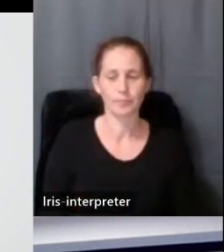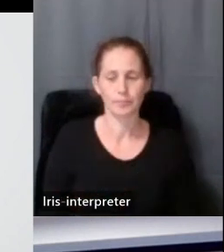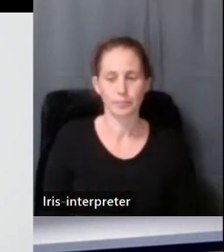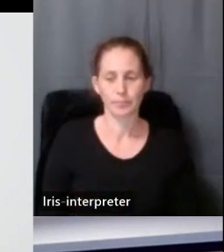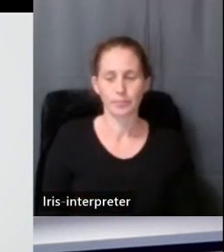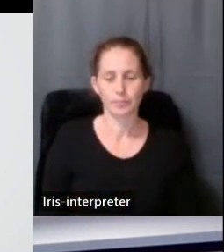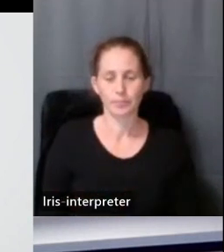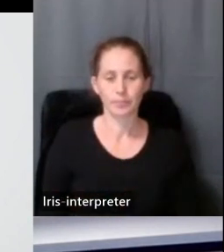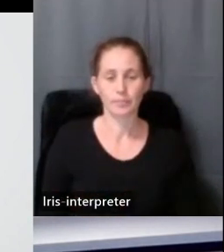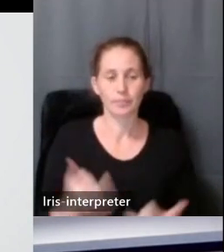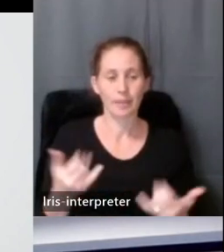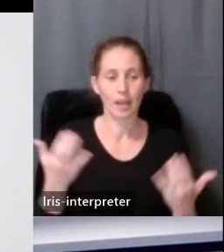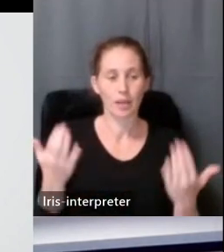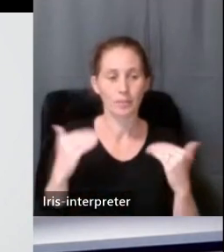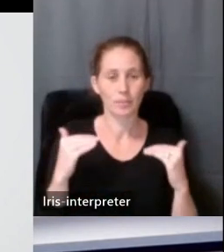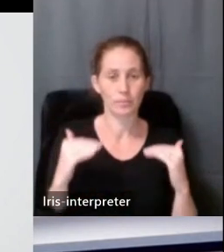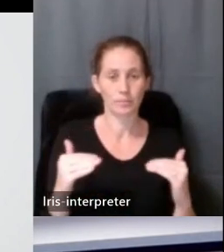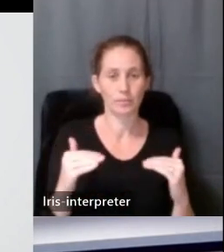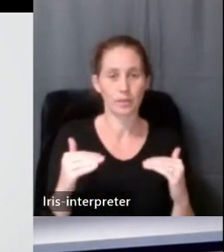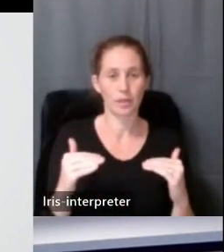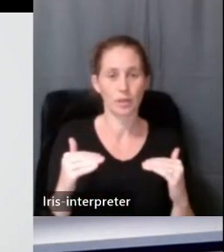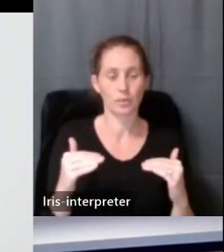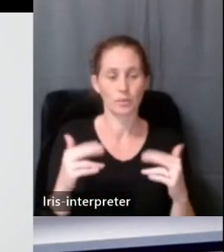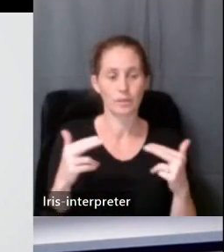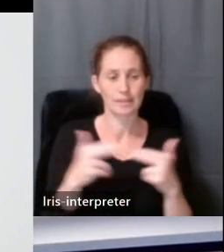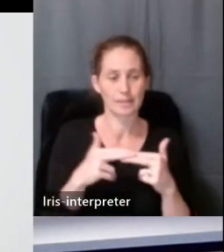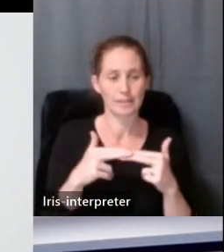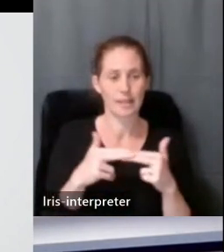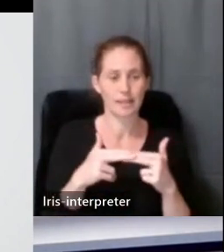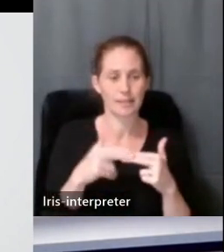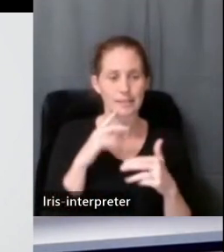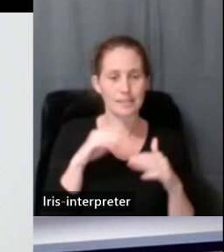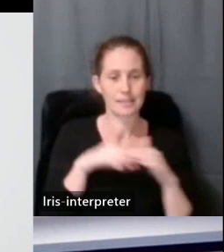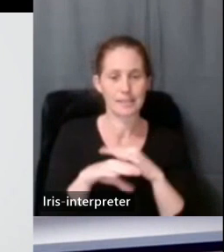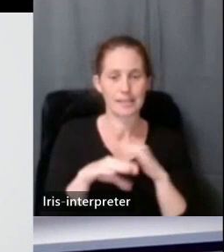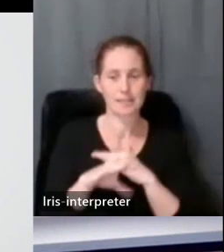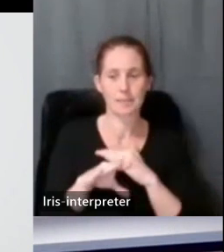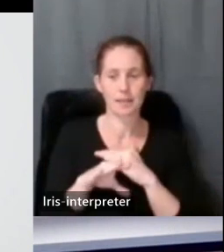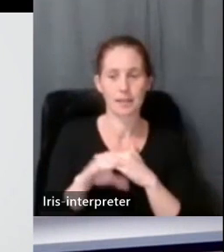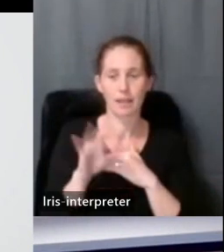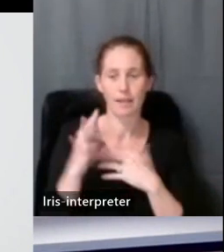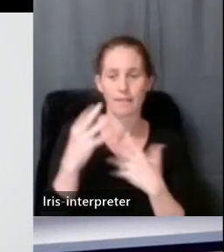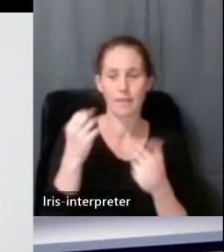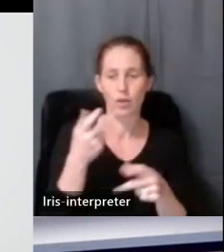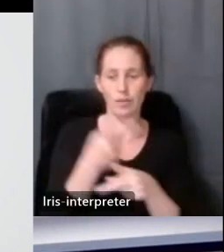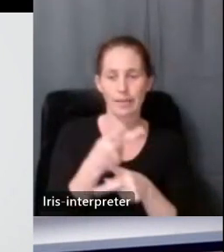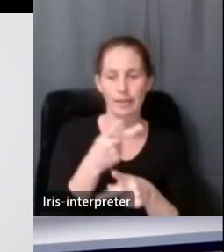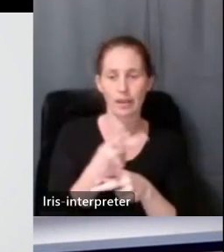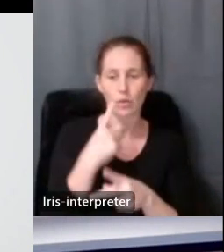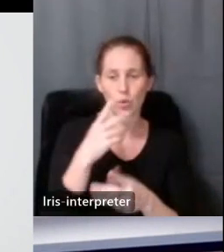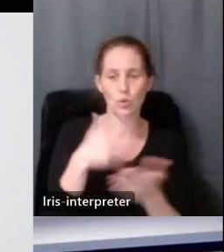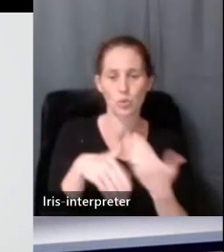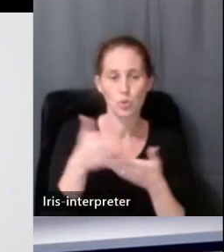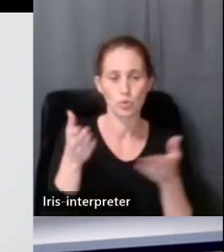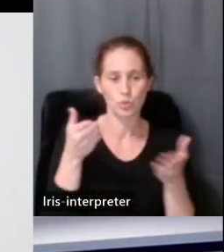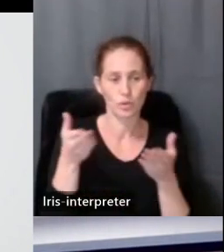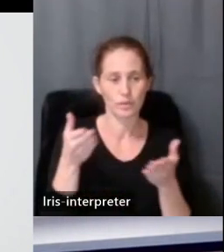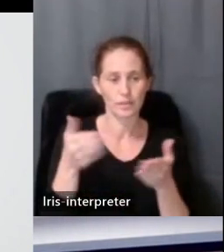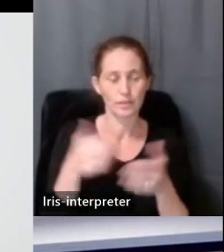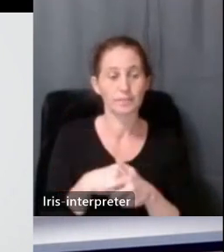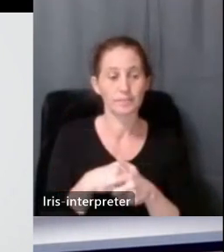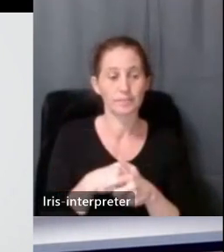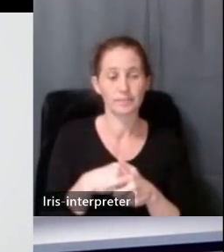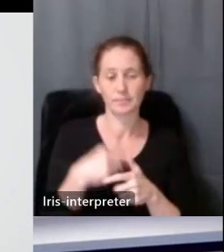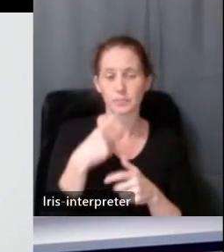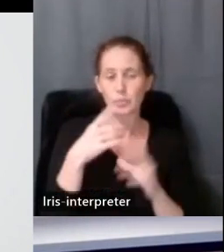So let's move now into or to the next slide, the accessibility of healthcare or social services. As we